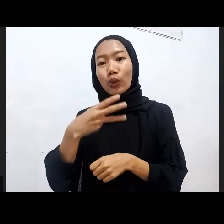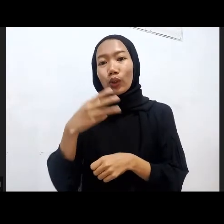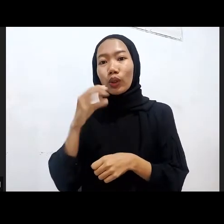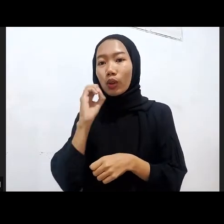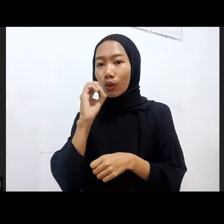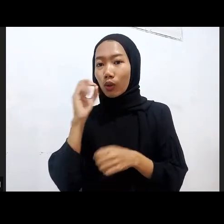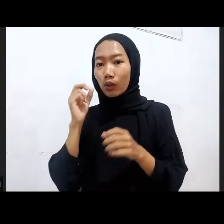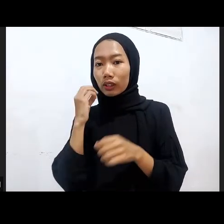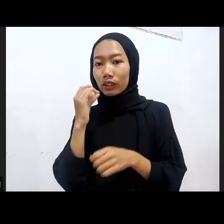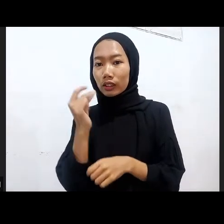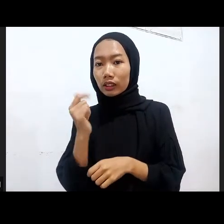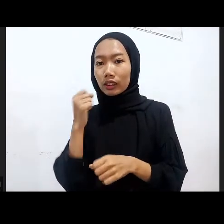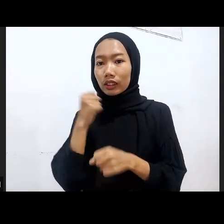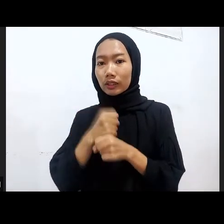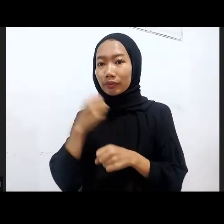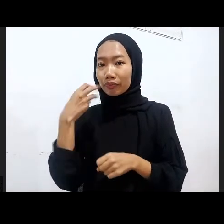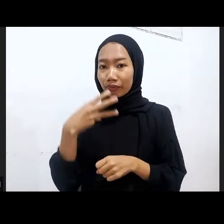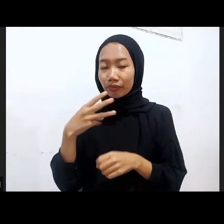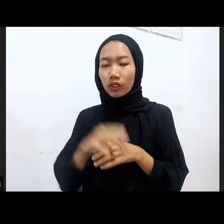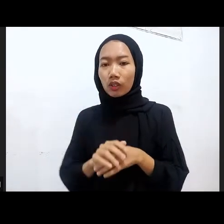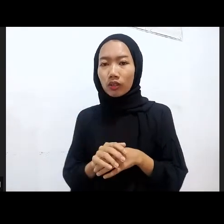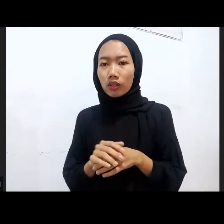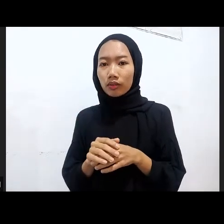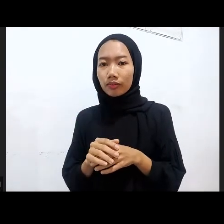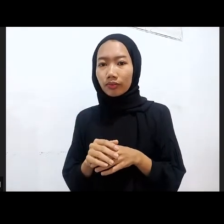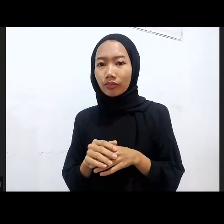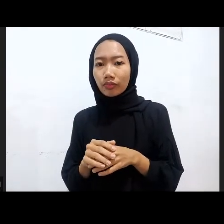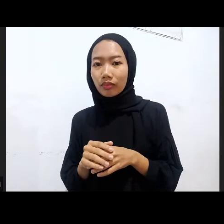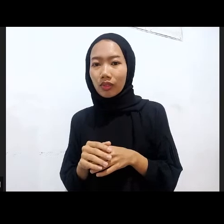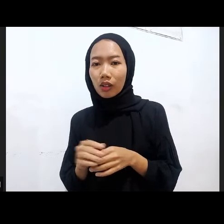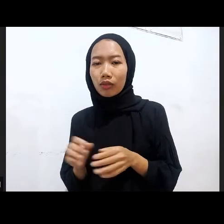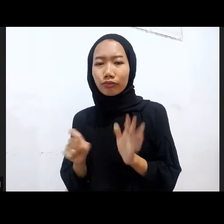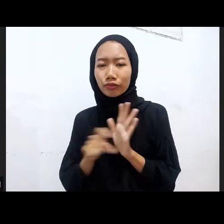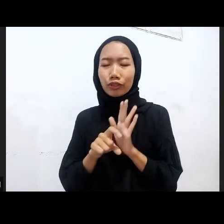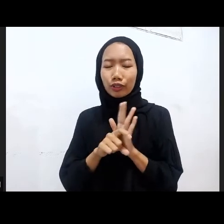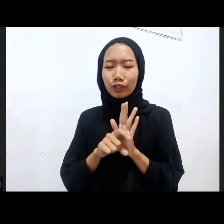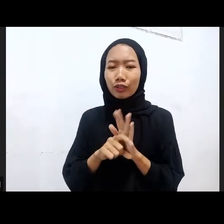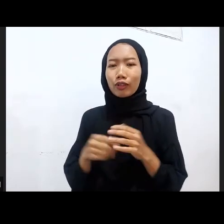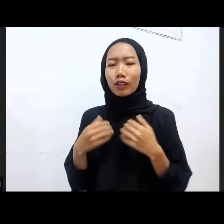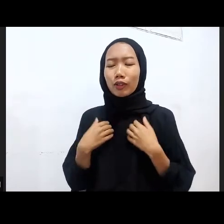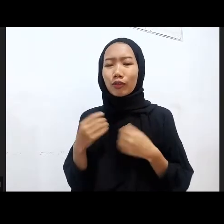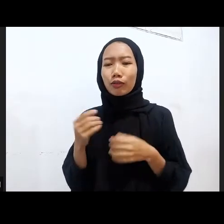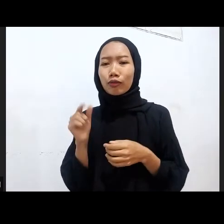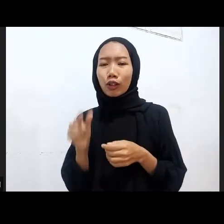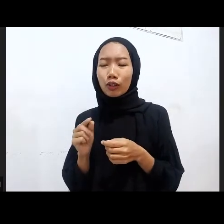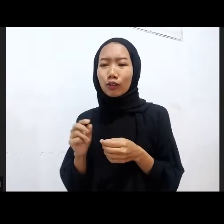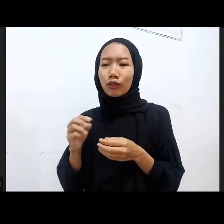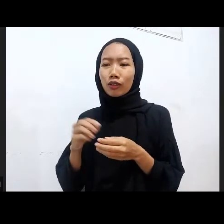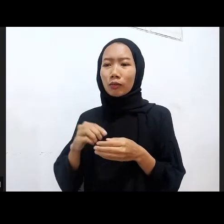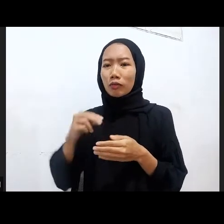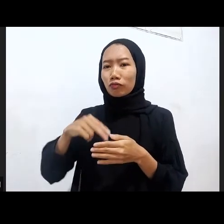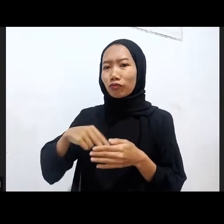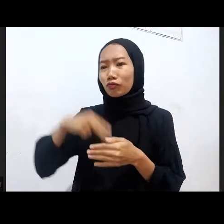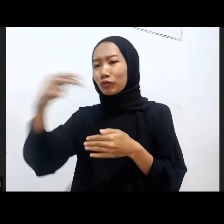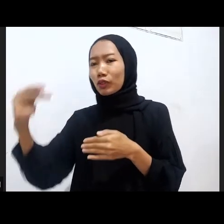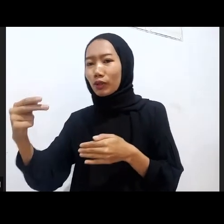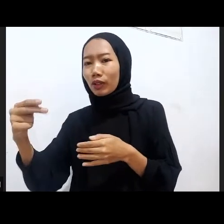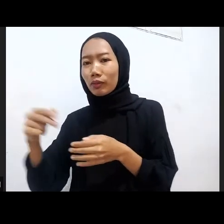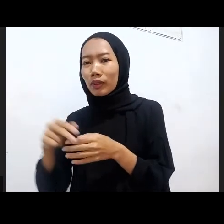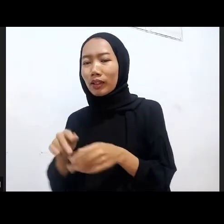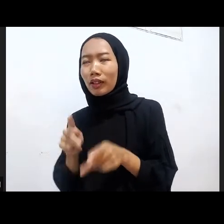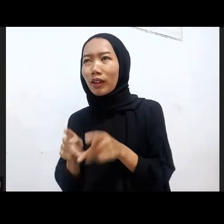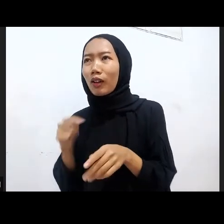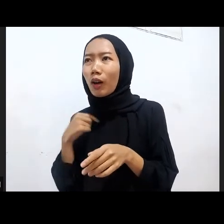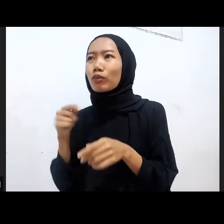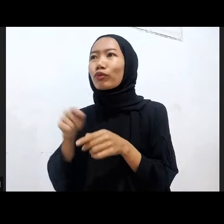you. And I always say to them, well, thank you, but I'm really quite happy as I am. I don't know any different.